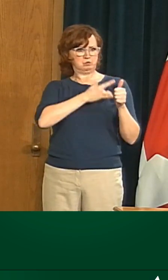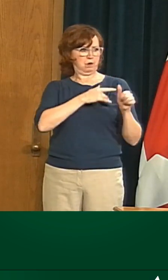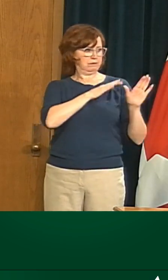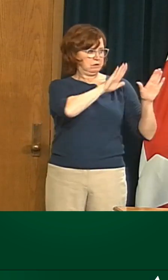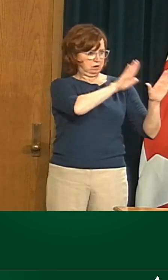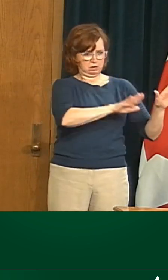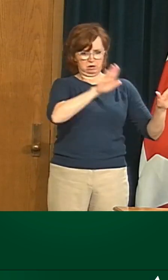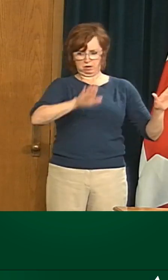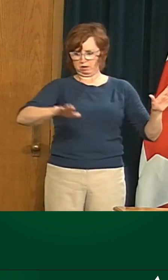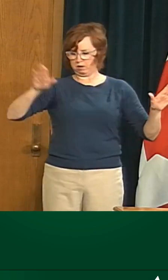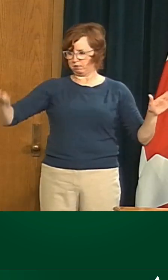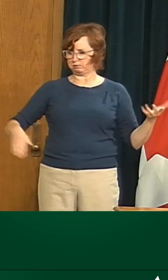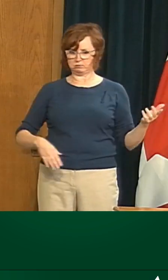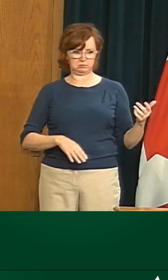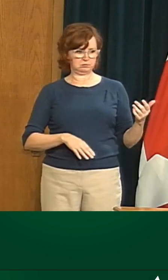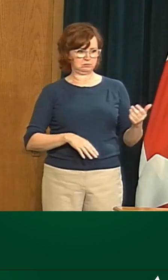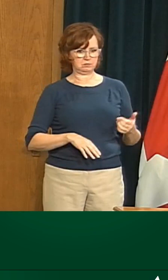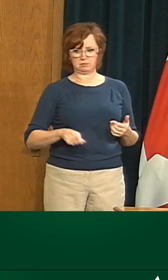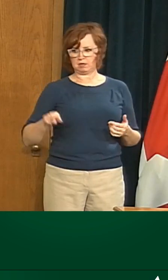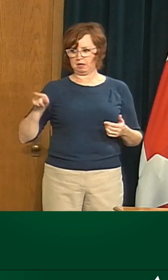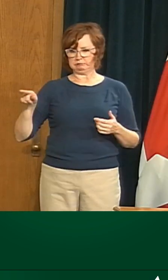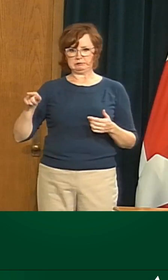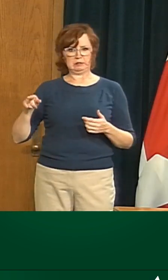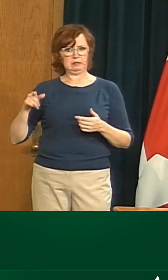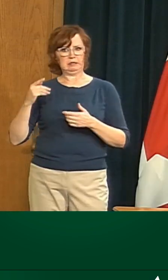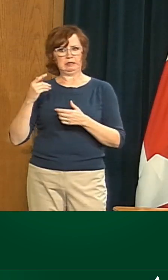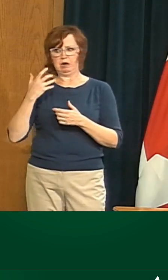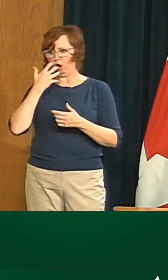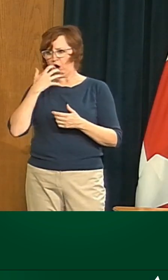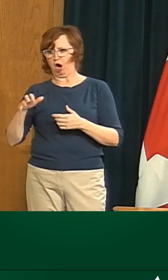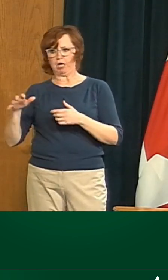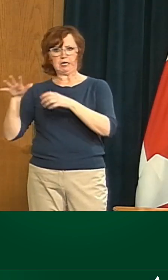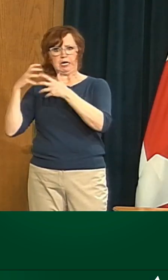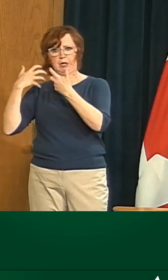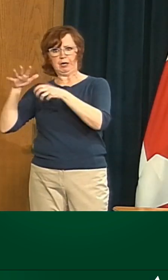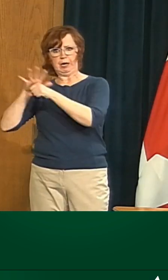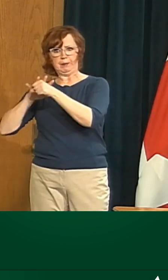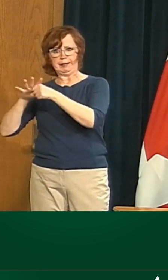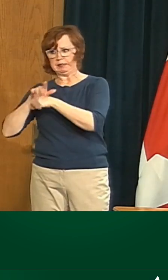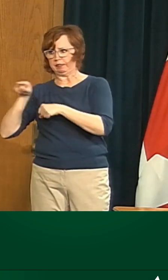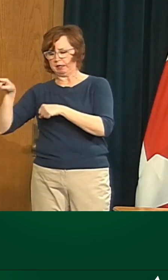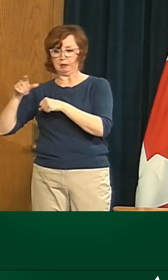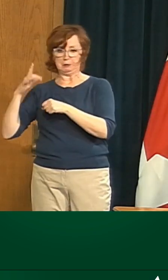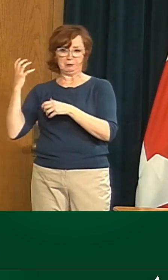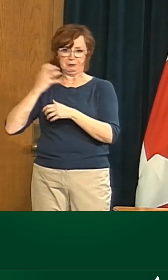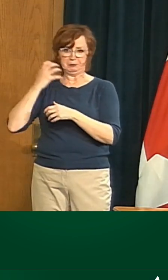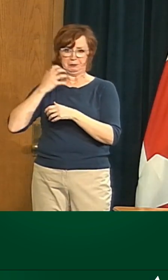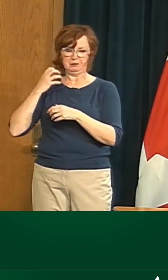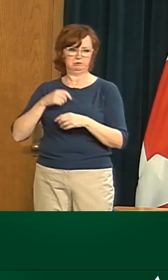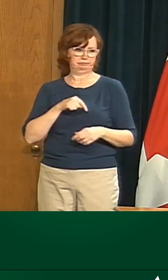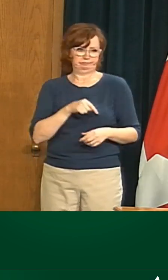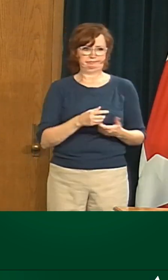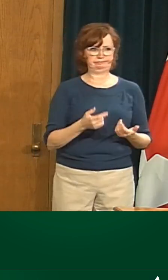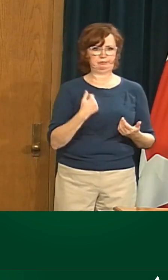stage or in a different situation, if you will, and often those provinces aren't even that far apart,